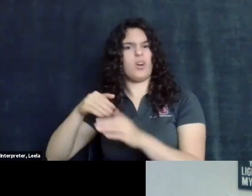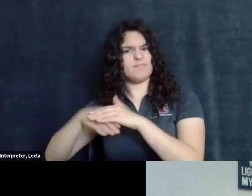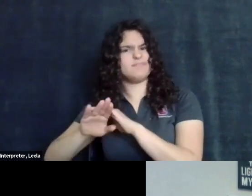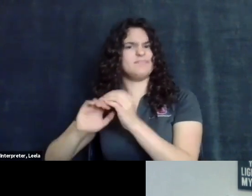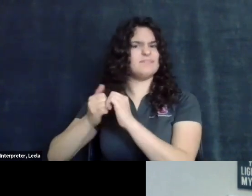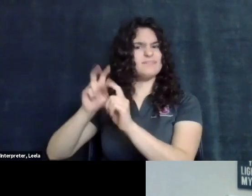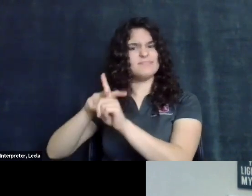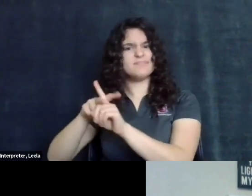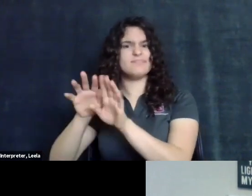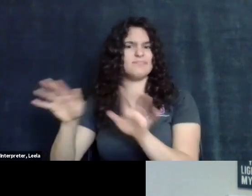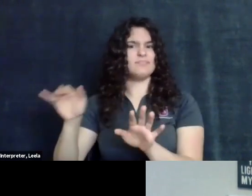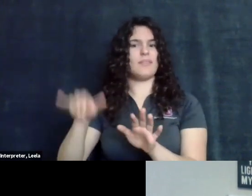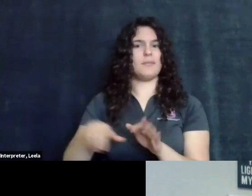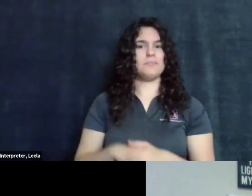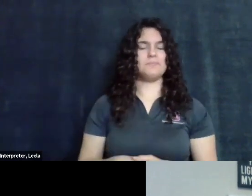that you guys may have.